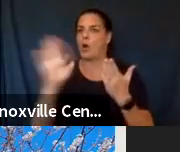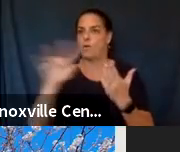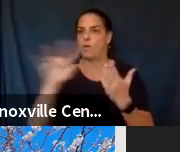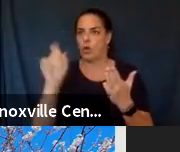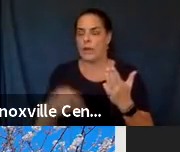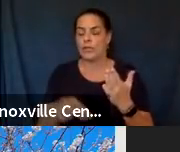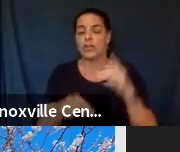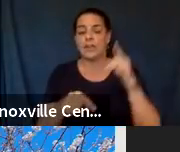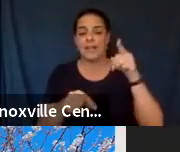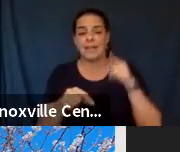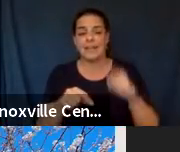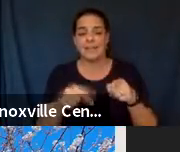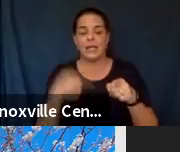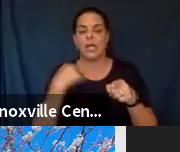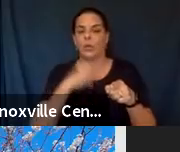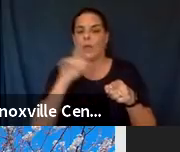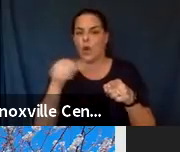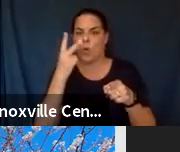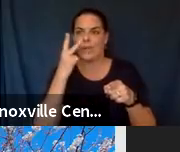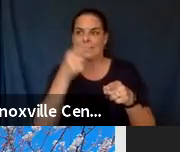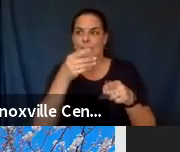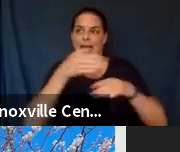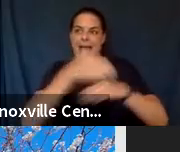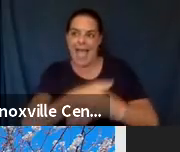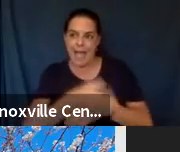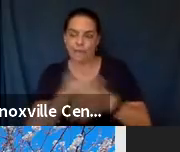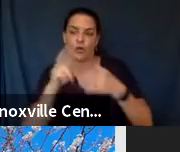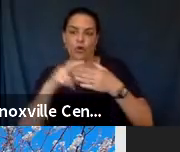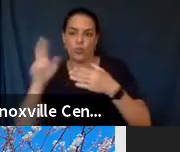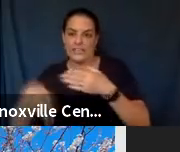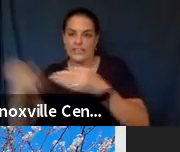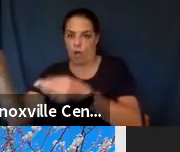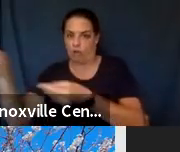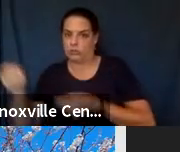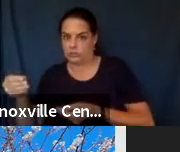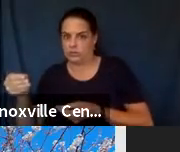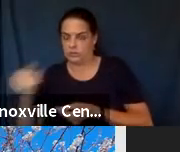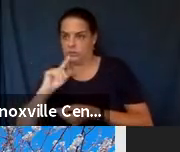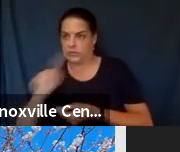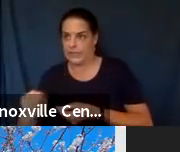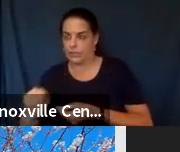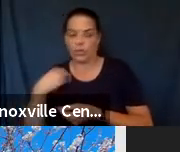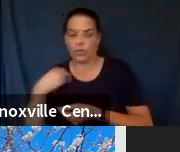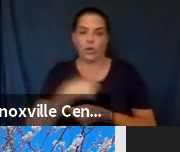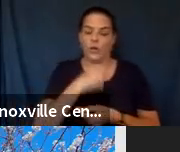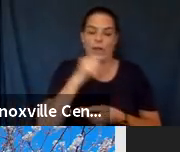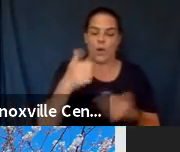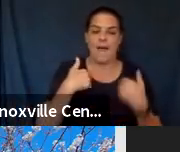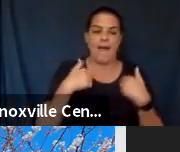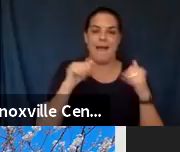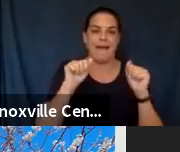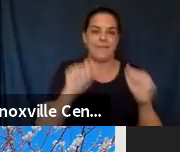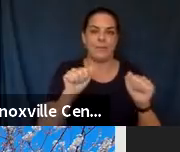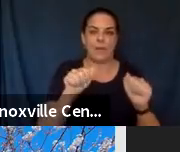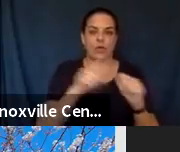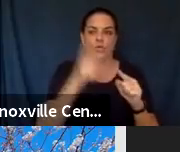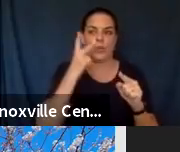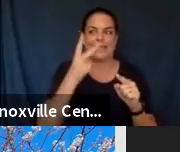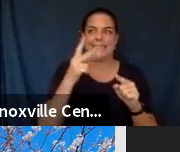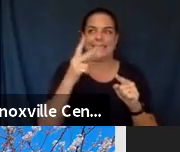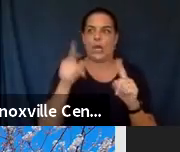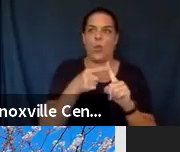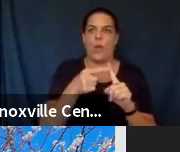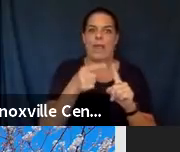We only see them after they've been resulted. We don't have the capability to see them when they're